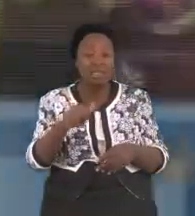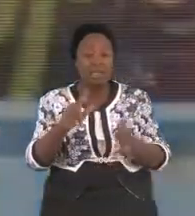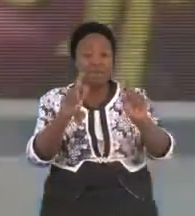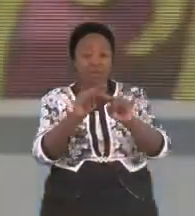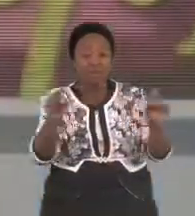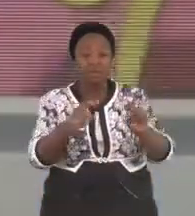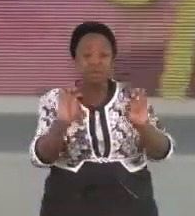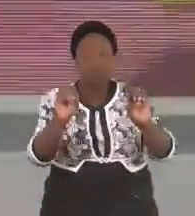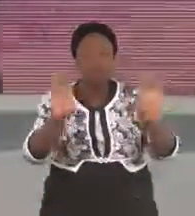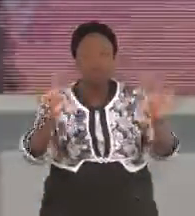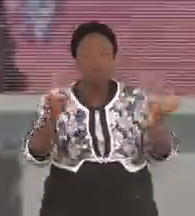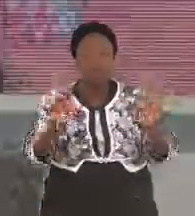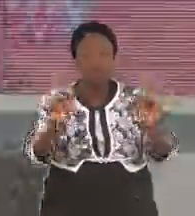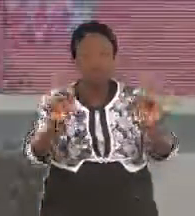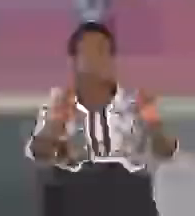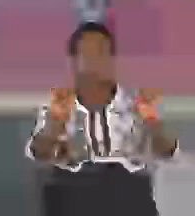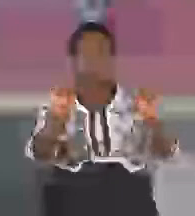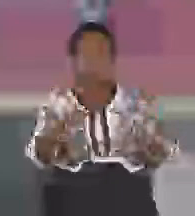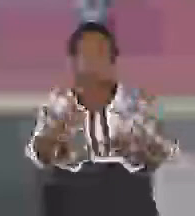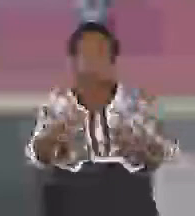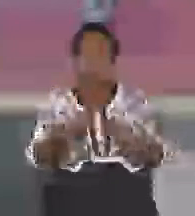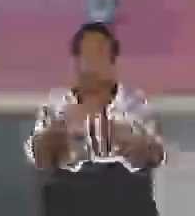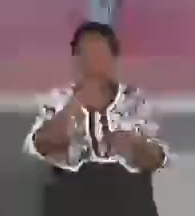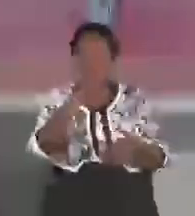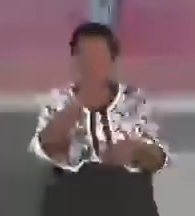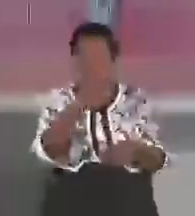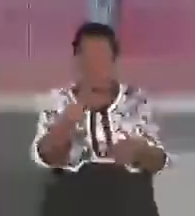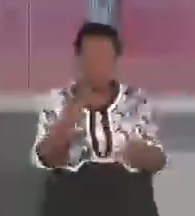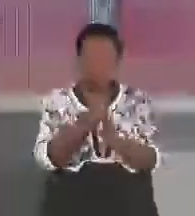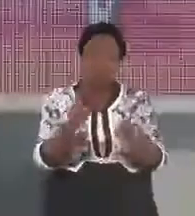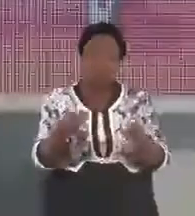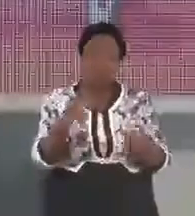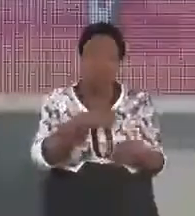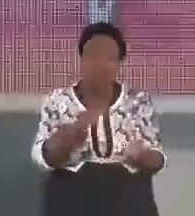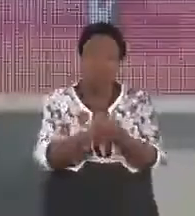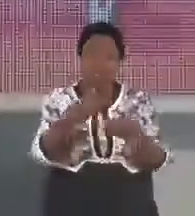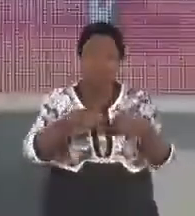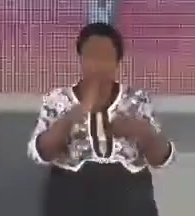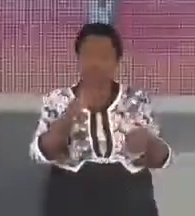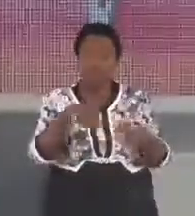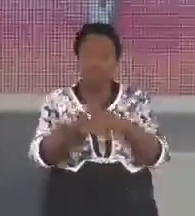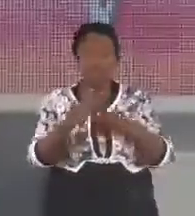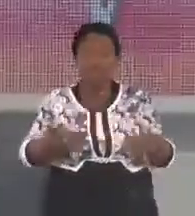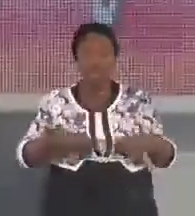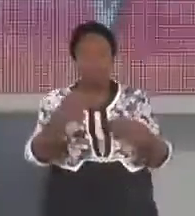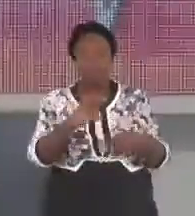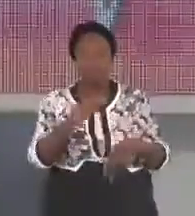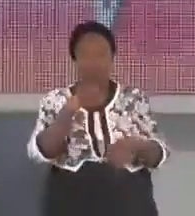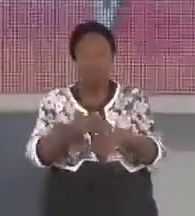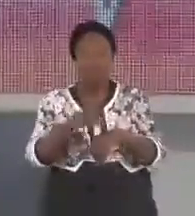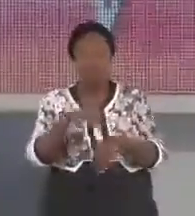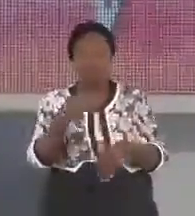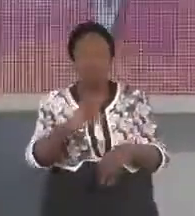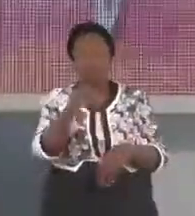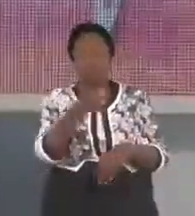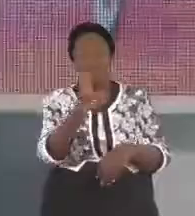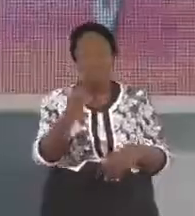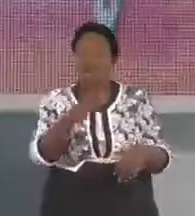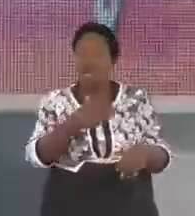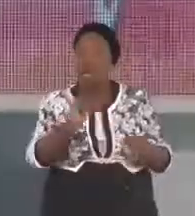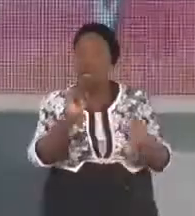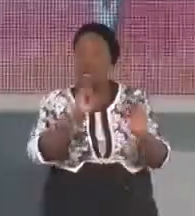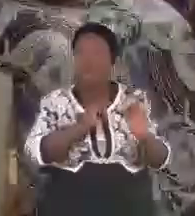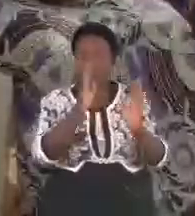Holy Ghost, in the life, in the ministry of John. I pray that dynamite will be in